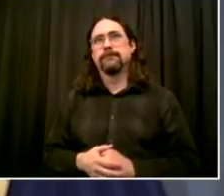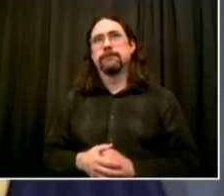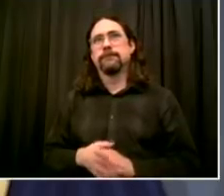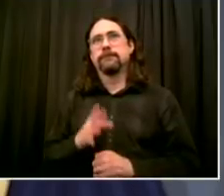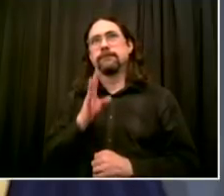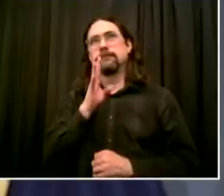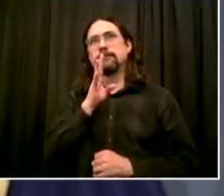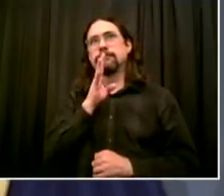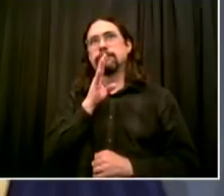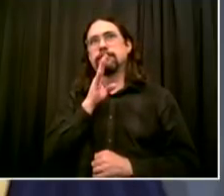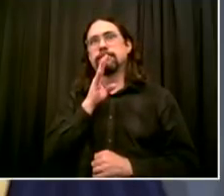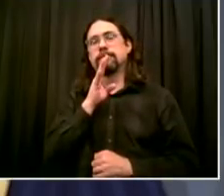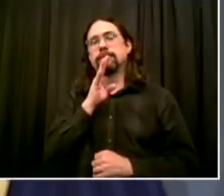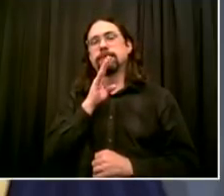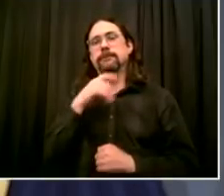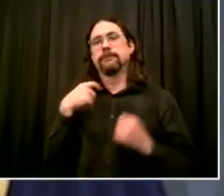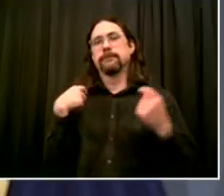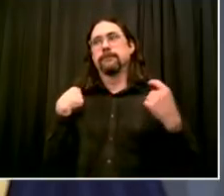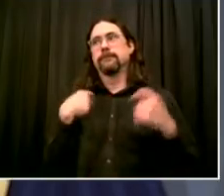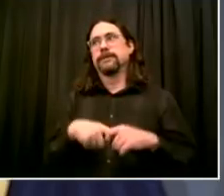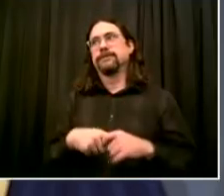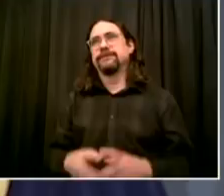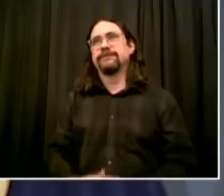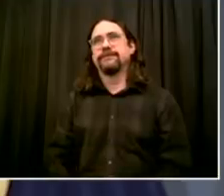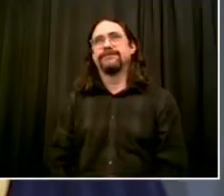ser contactados.